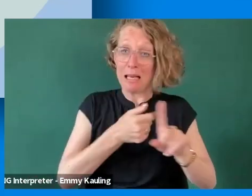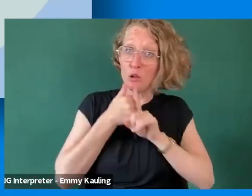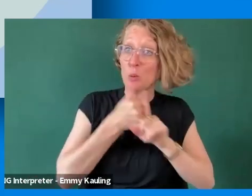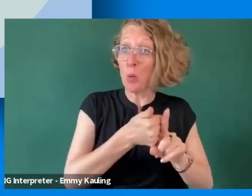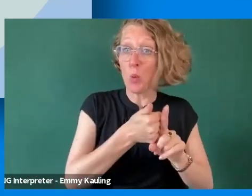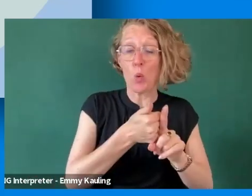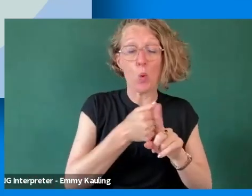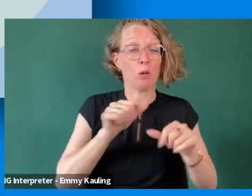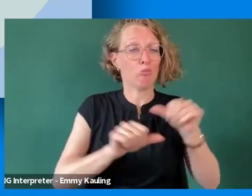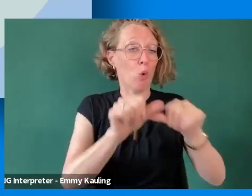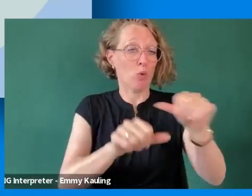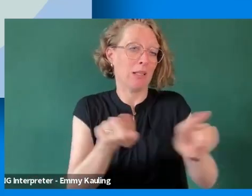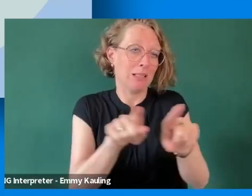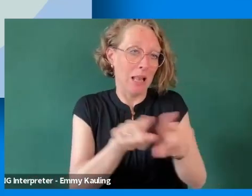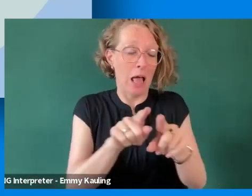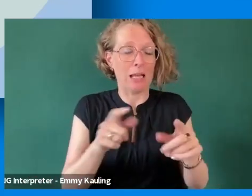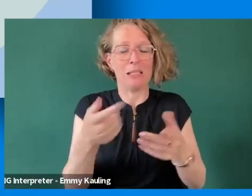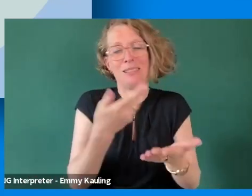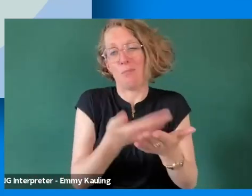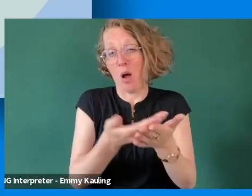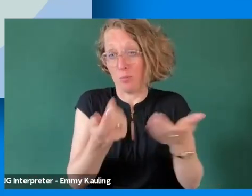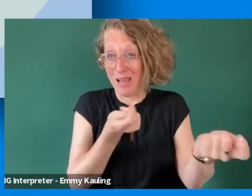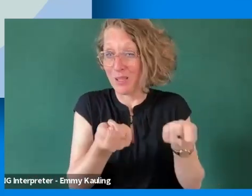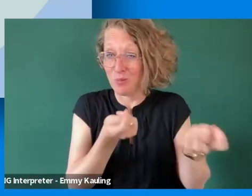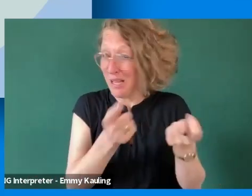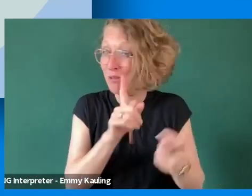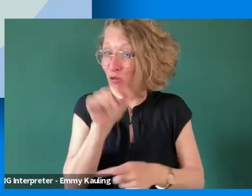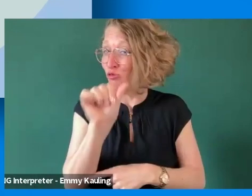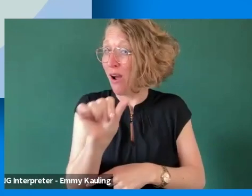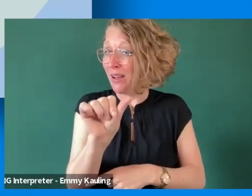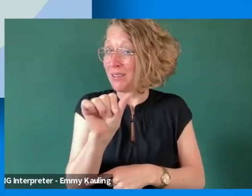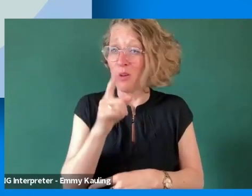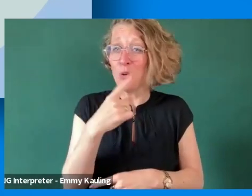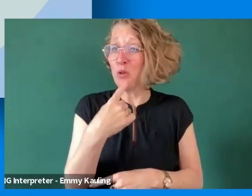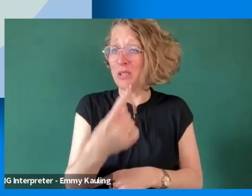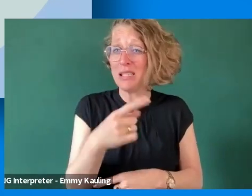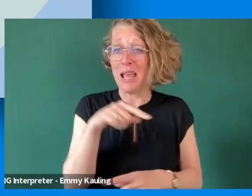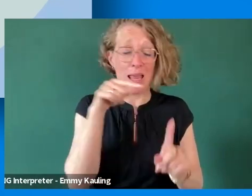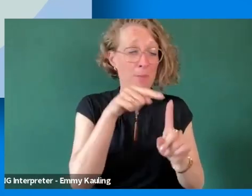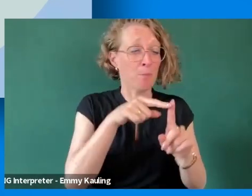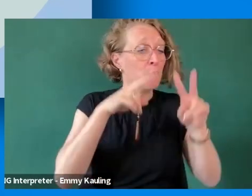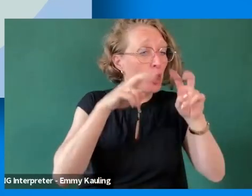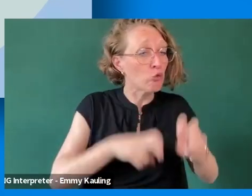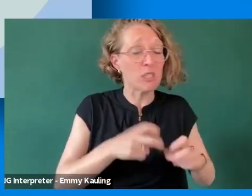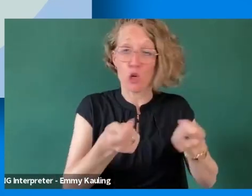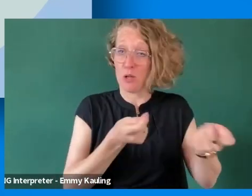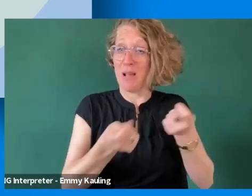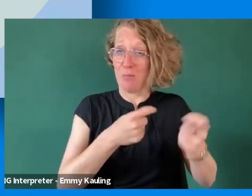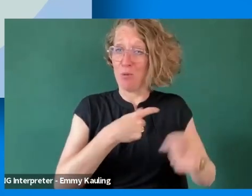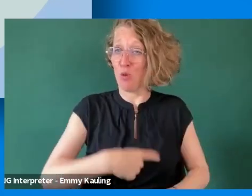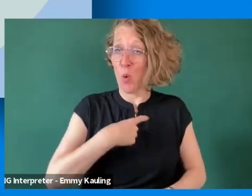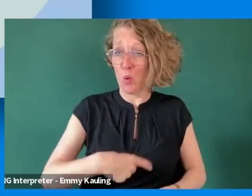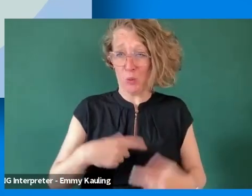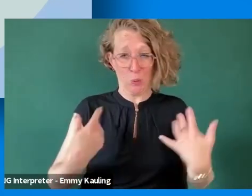support processes like demand management and so on. And you're absolutely right to say that those research services, research manager roles are a